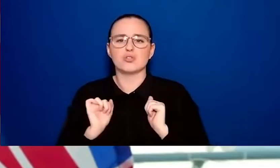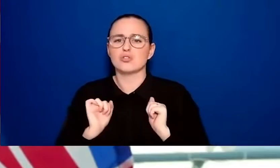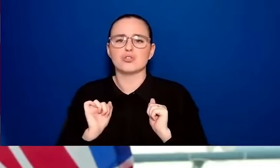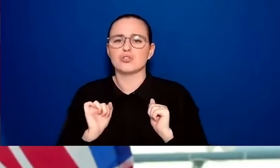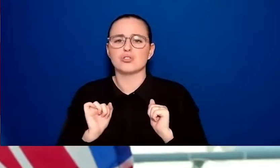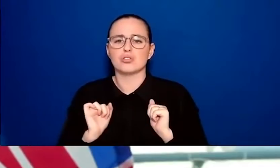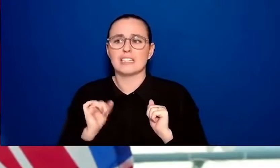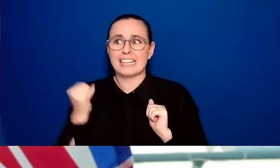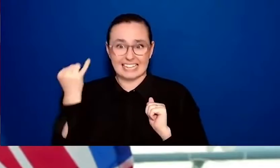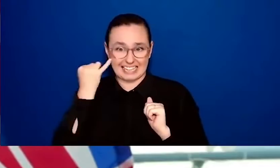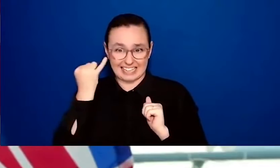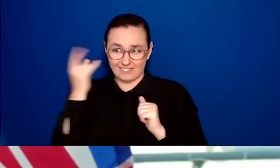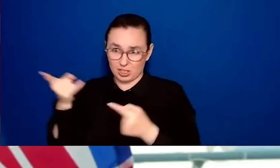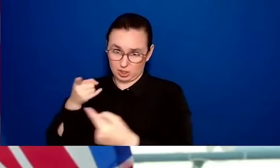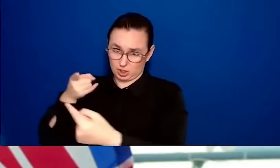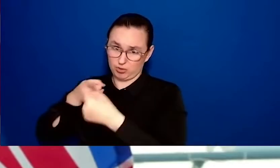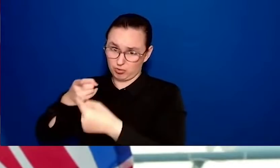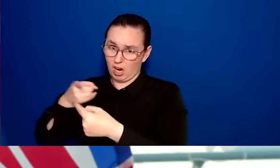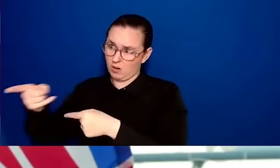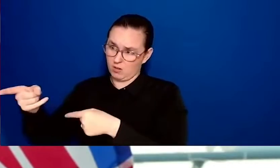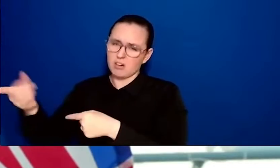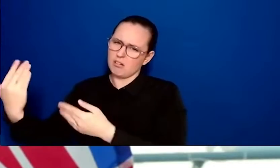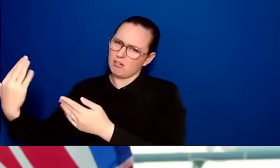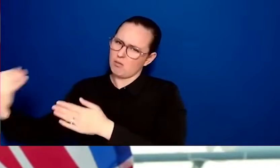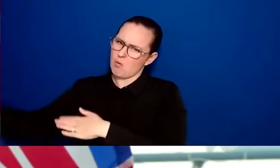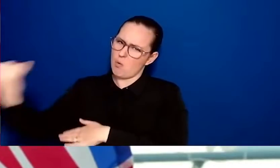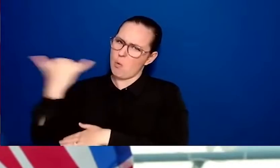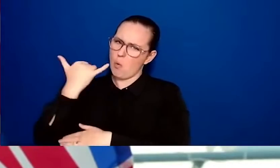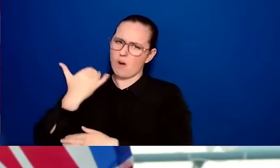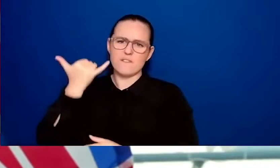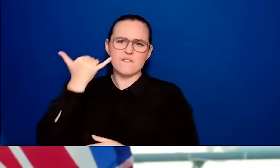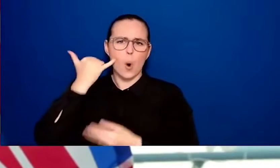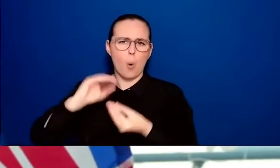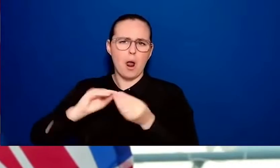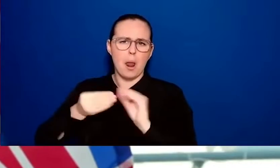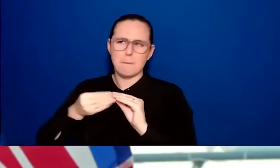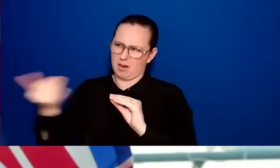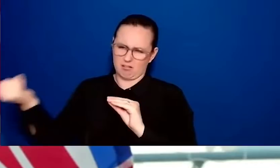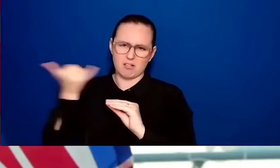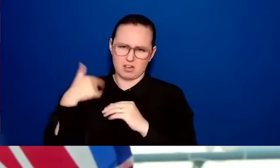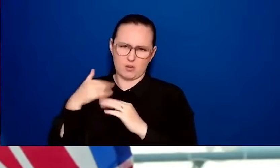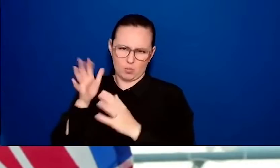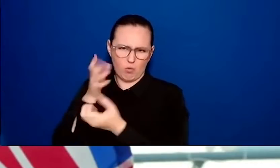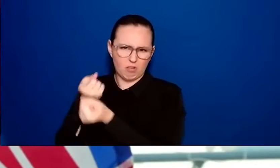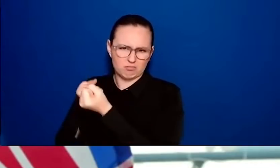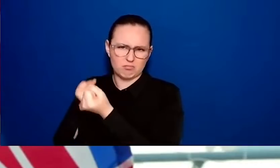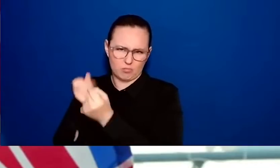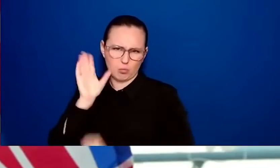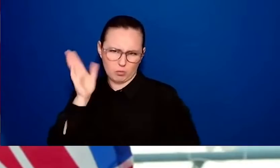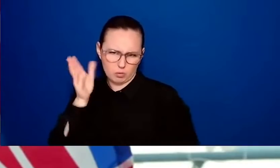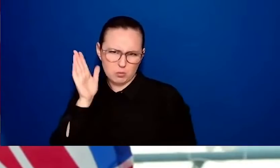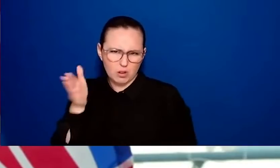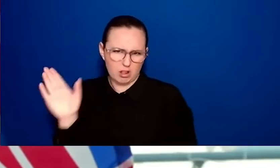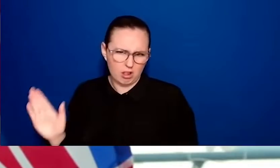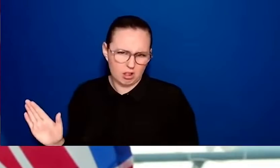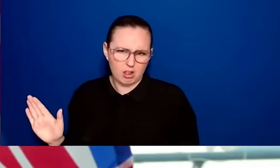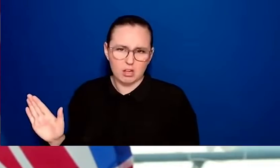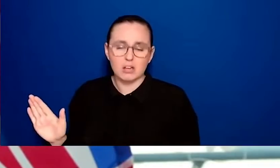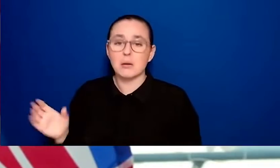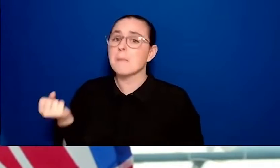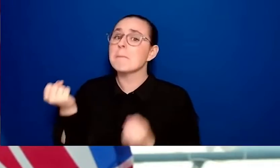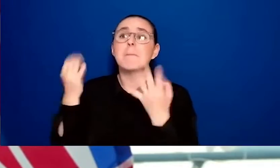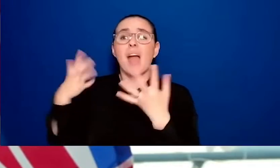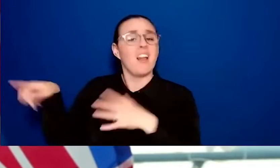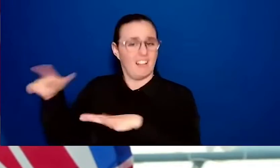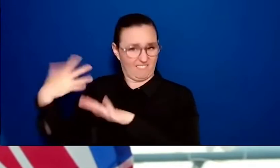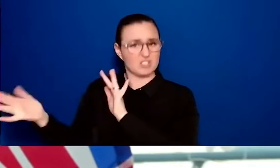And we've had a number of calls over the last week with different sectors to help support them in this. But visual is just as